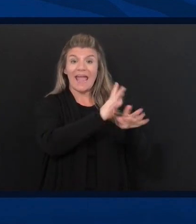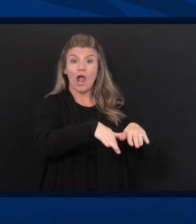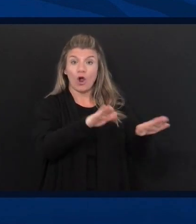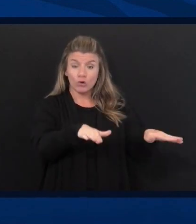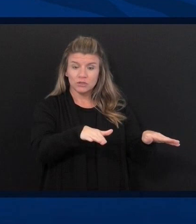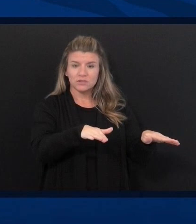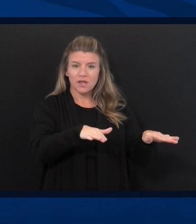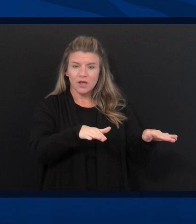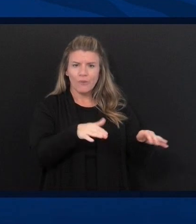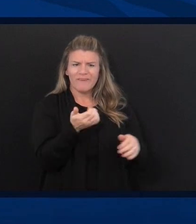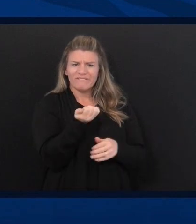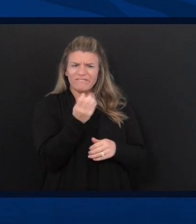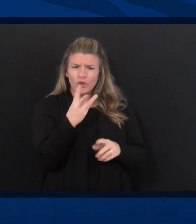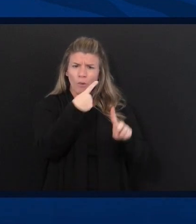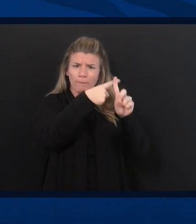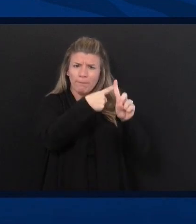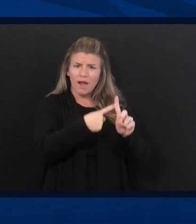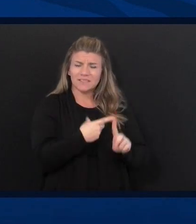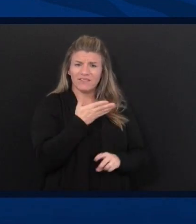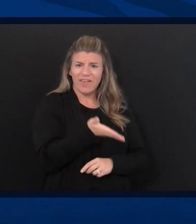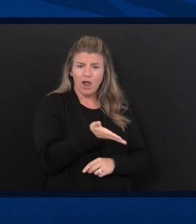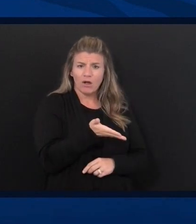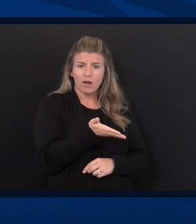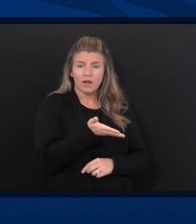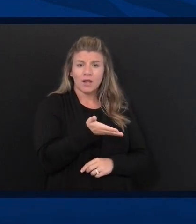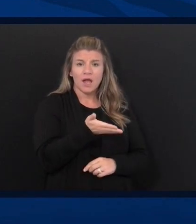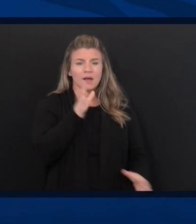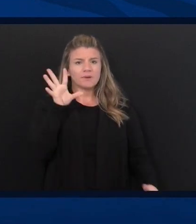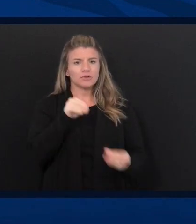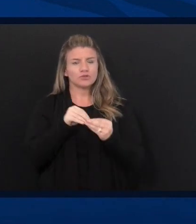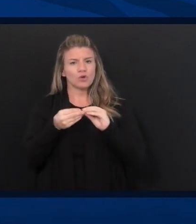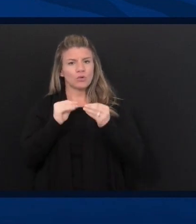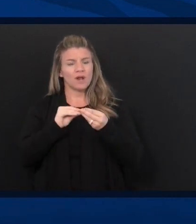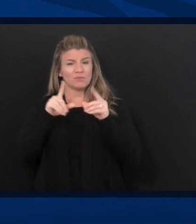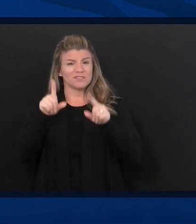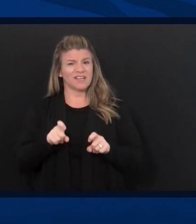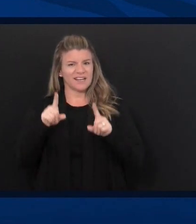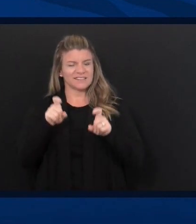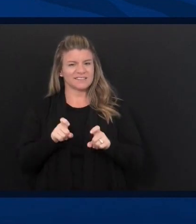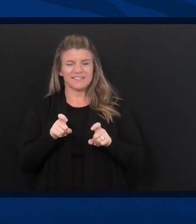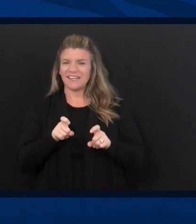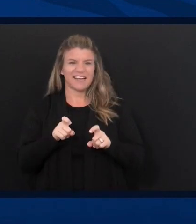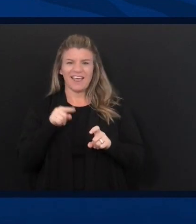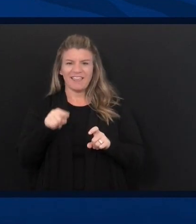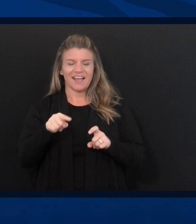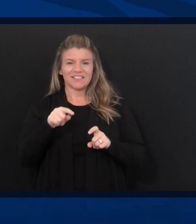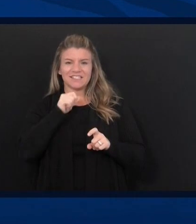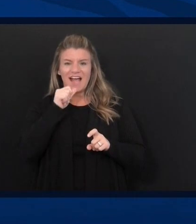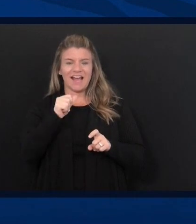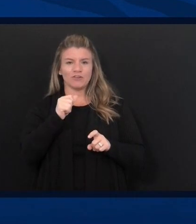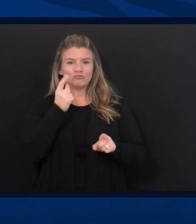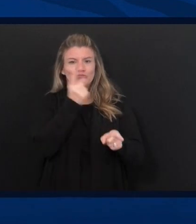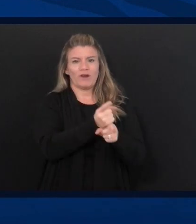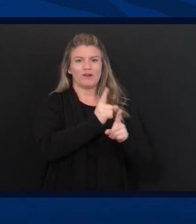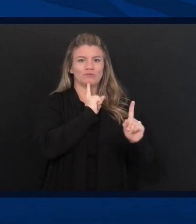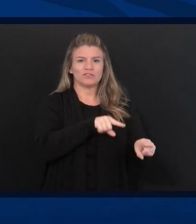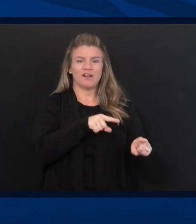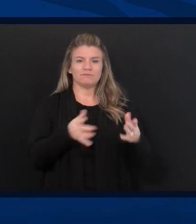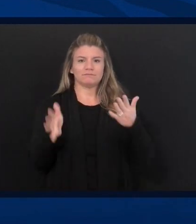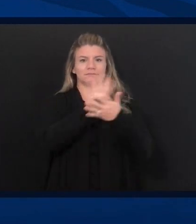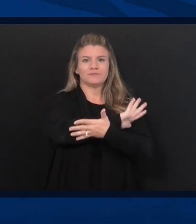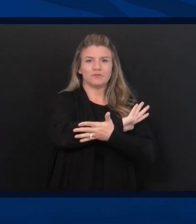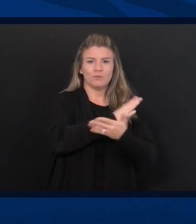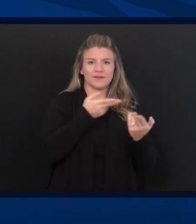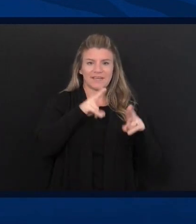so few positives there, that the total number of tests might be skewing the results, and that the sample size of the